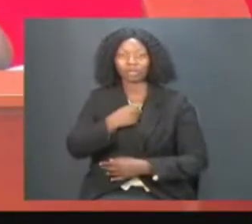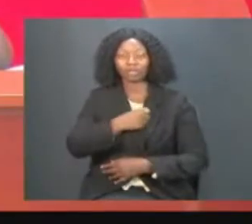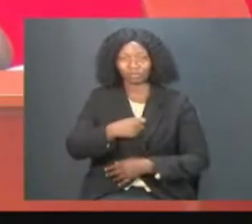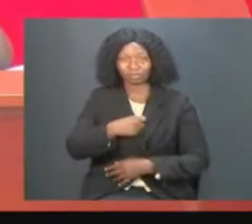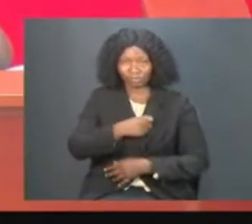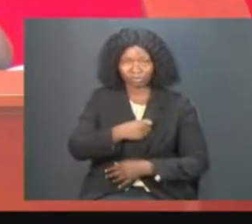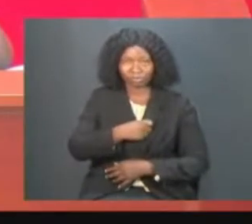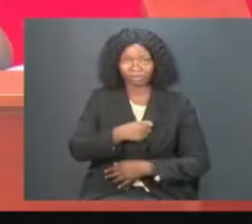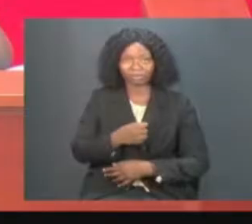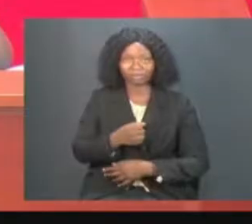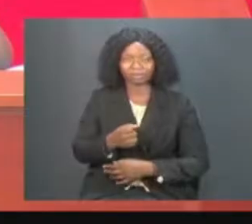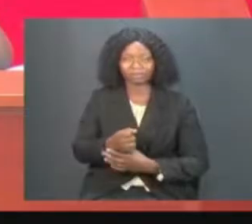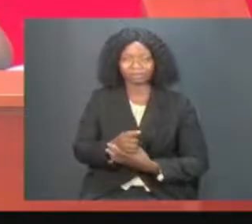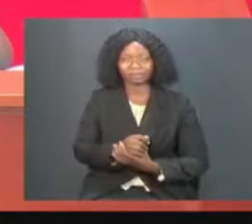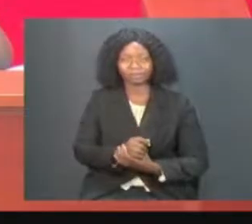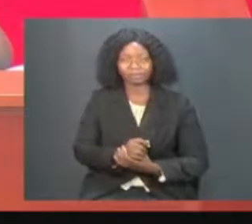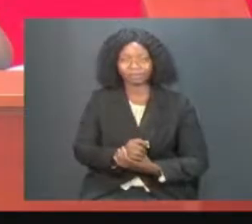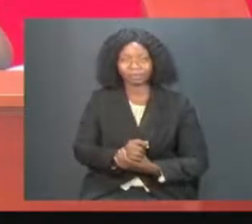back to